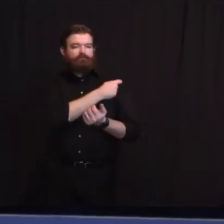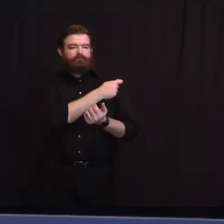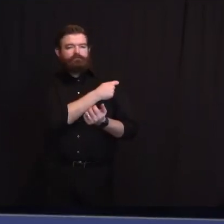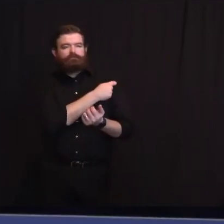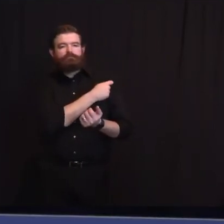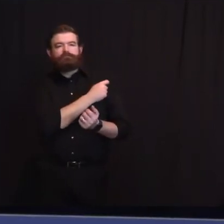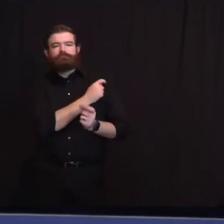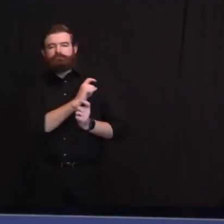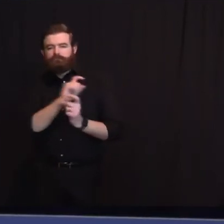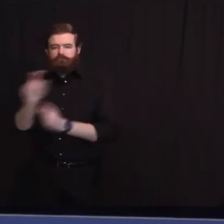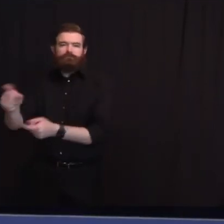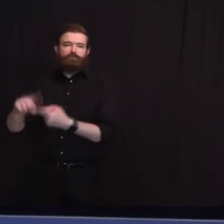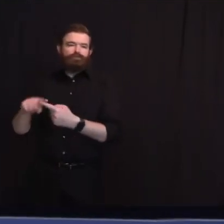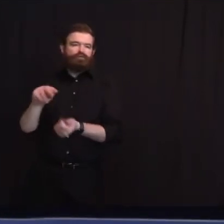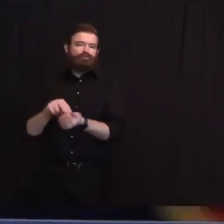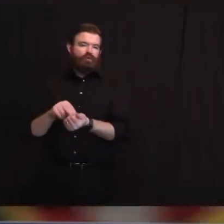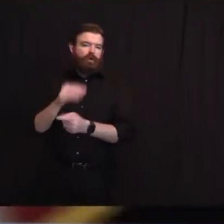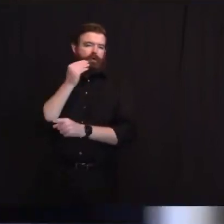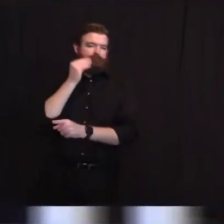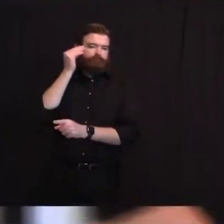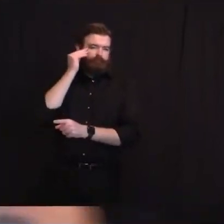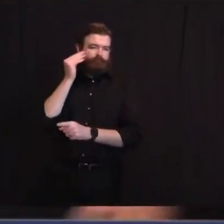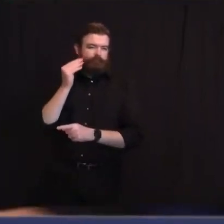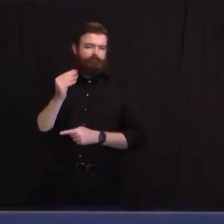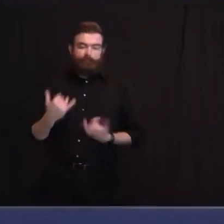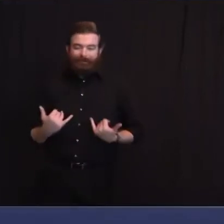You good? Thank you. Please.